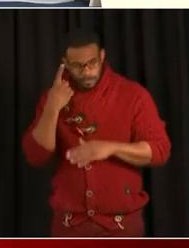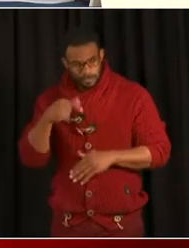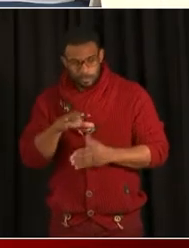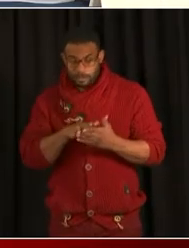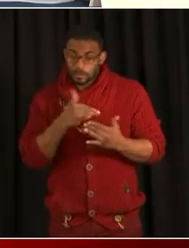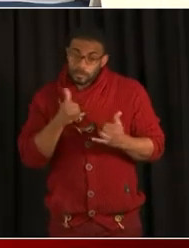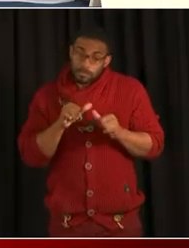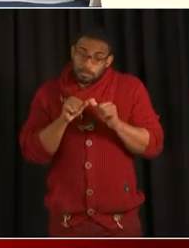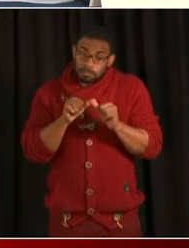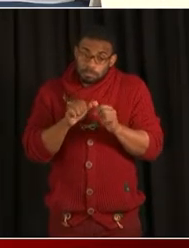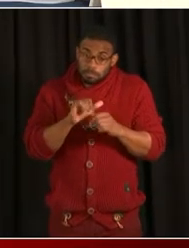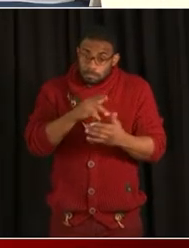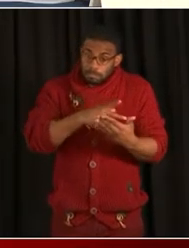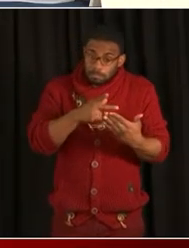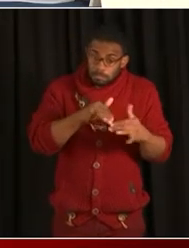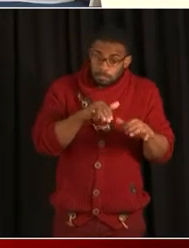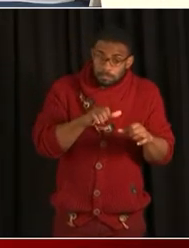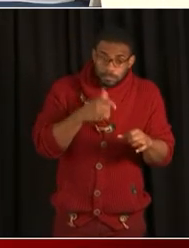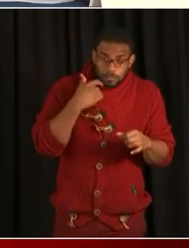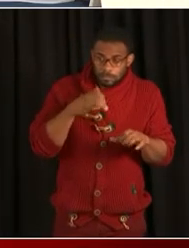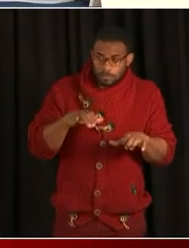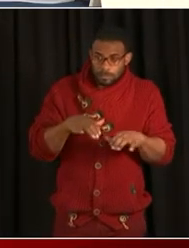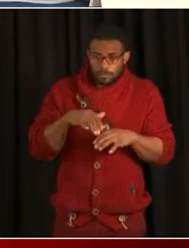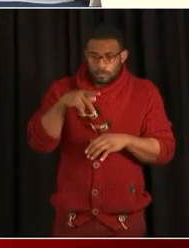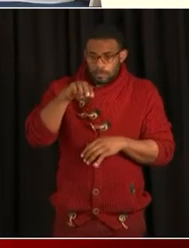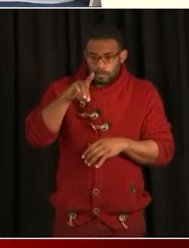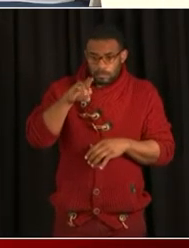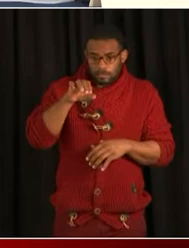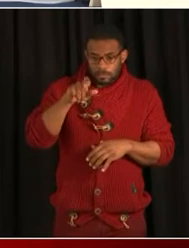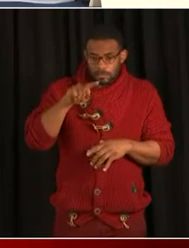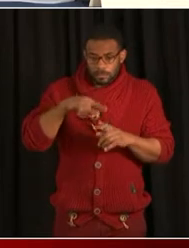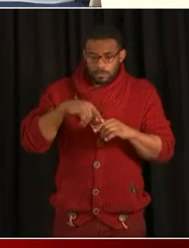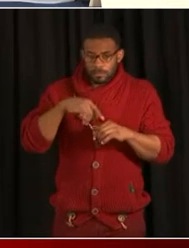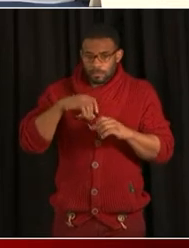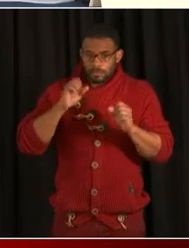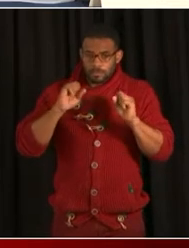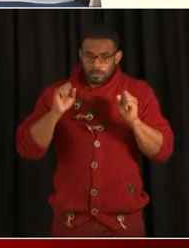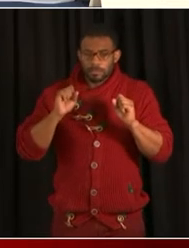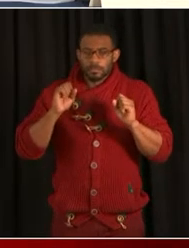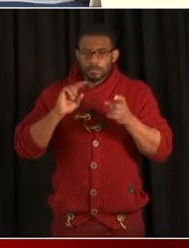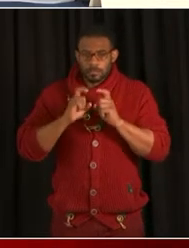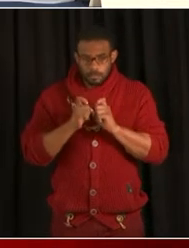for them. We're still continuing with that program, and I just did a podcast on climate change,